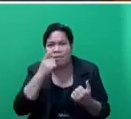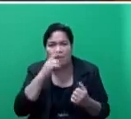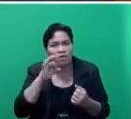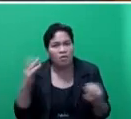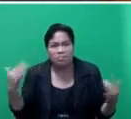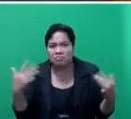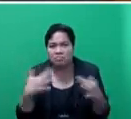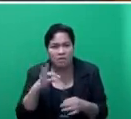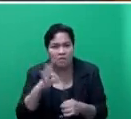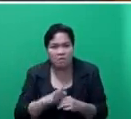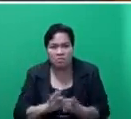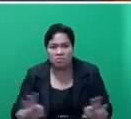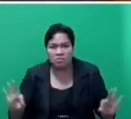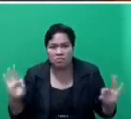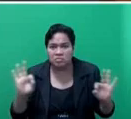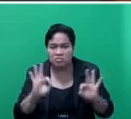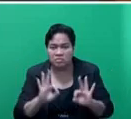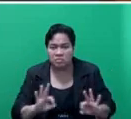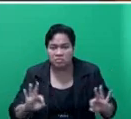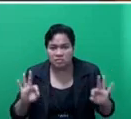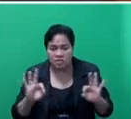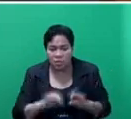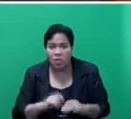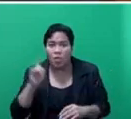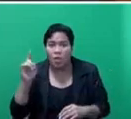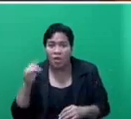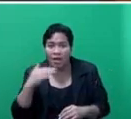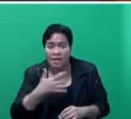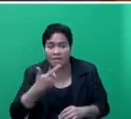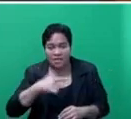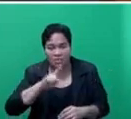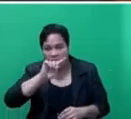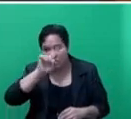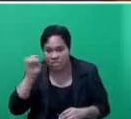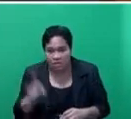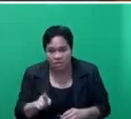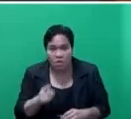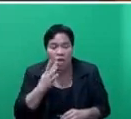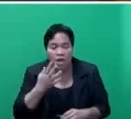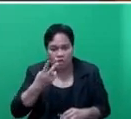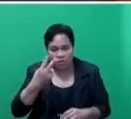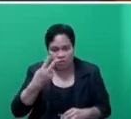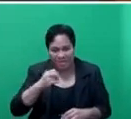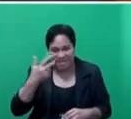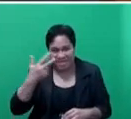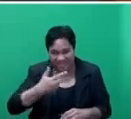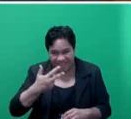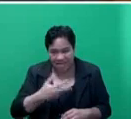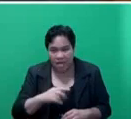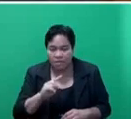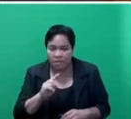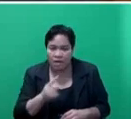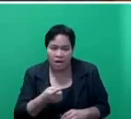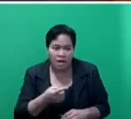vote. And in quantum, Honourable Speaker, there was 171,000 people in 2018 and 90,000 or